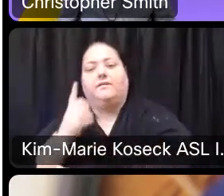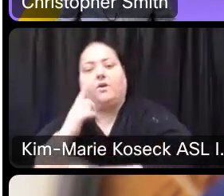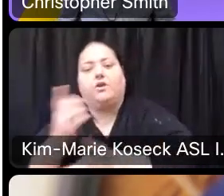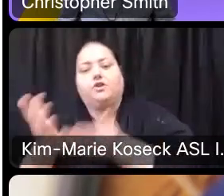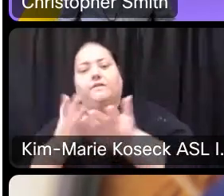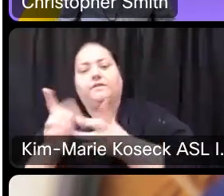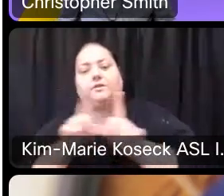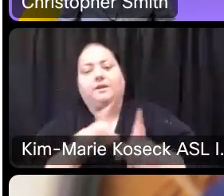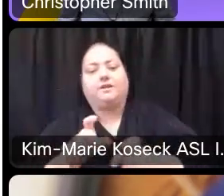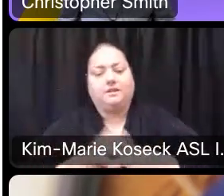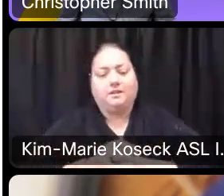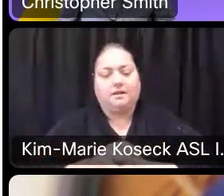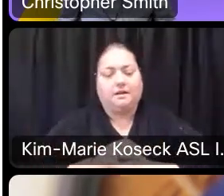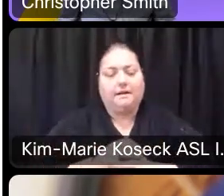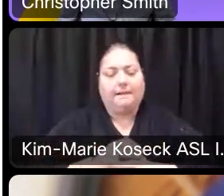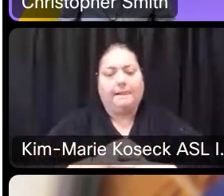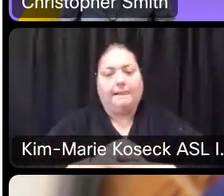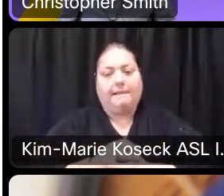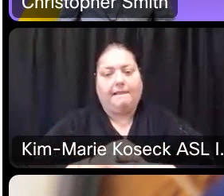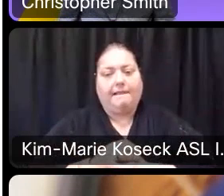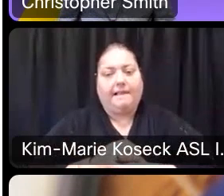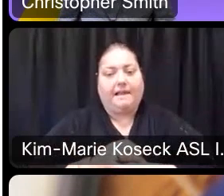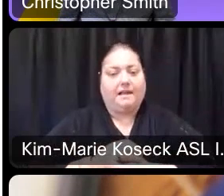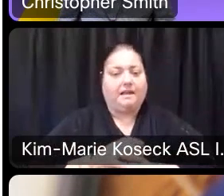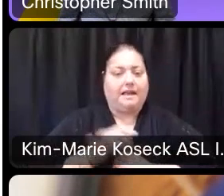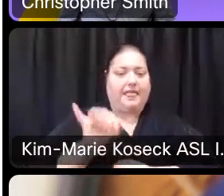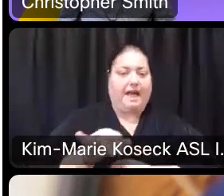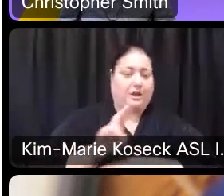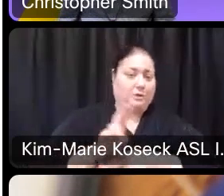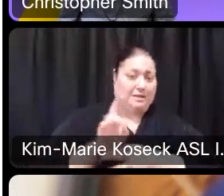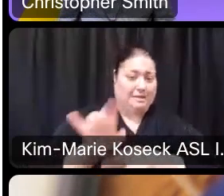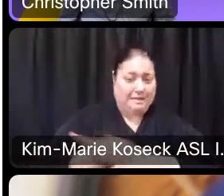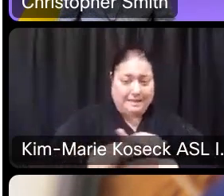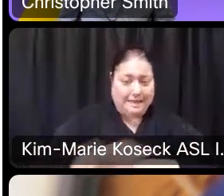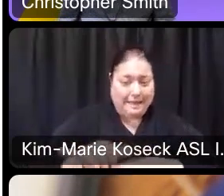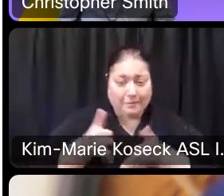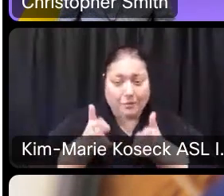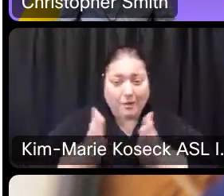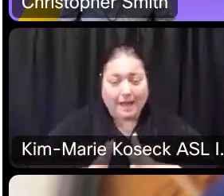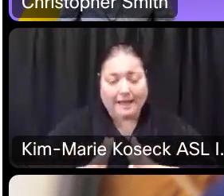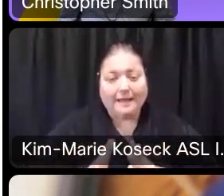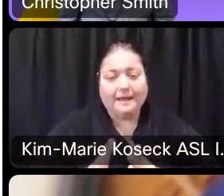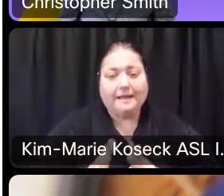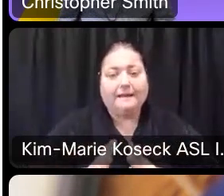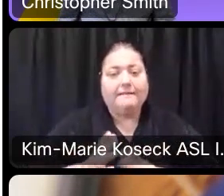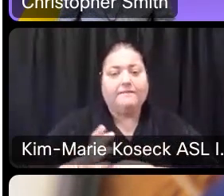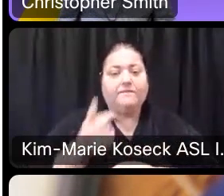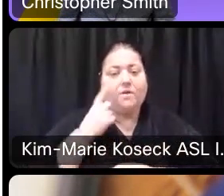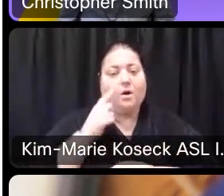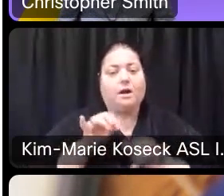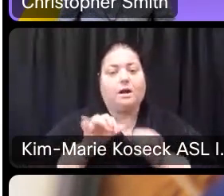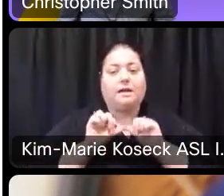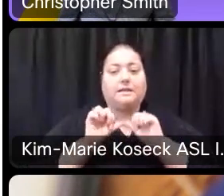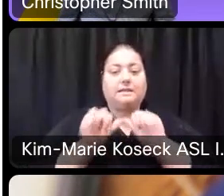service questions. I don't think those tend to get used in the same way in many of our systems. They're